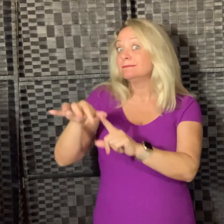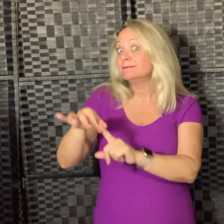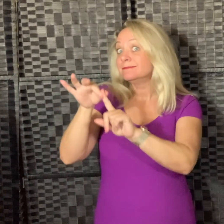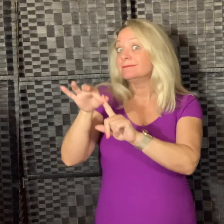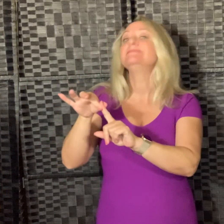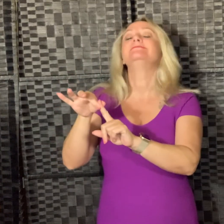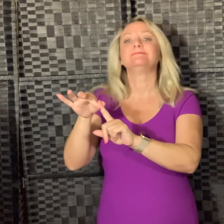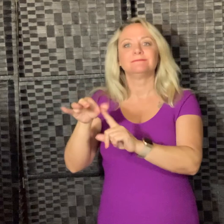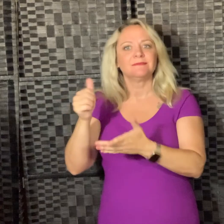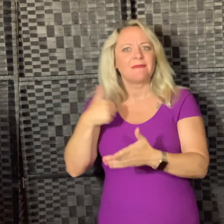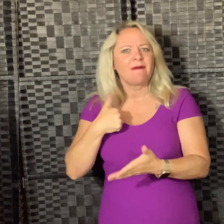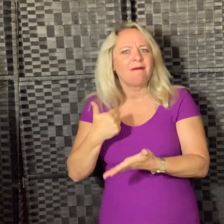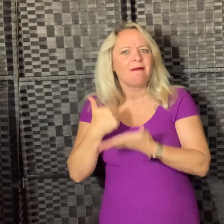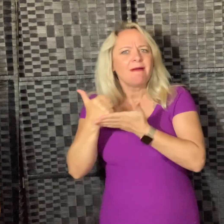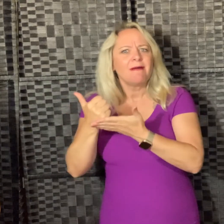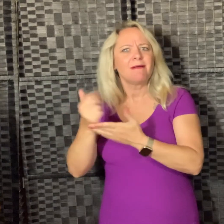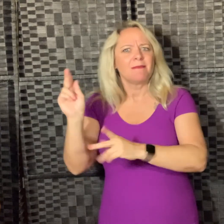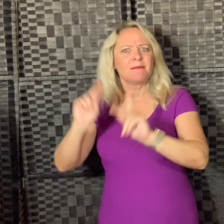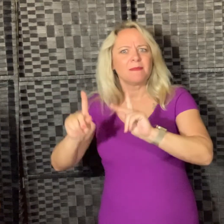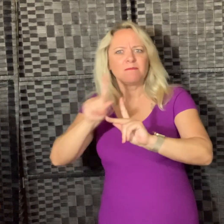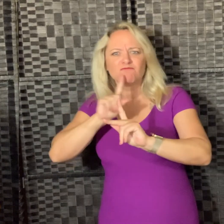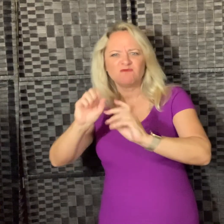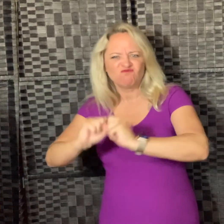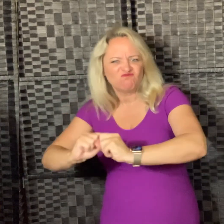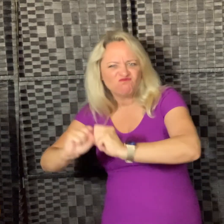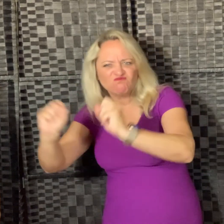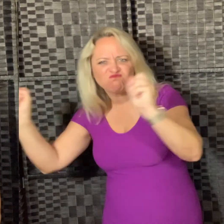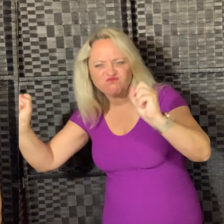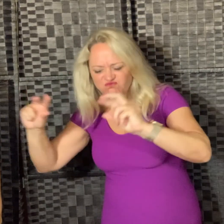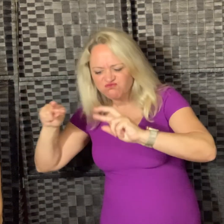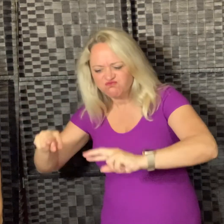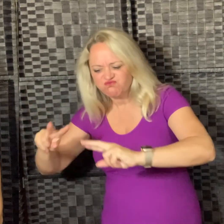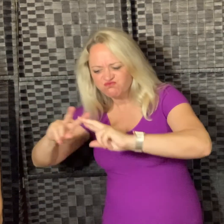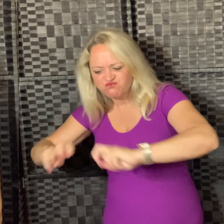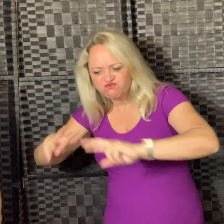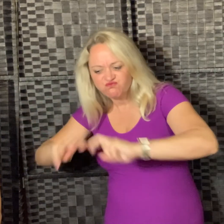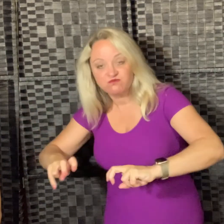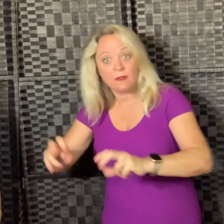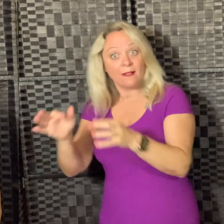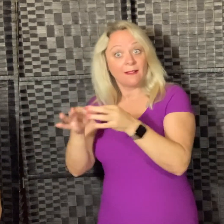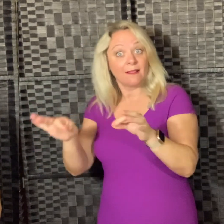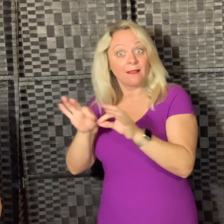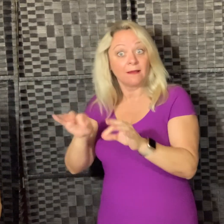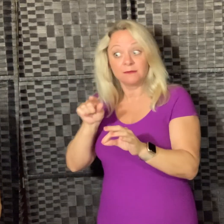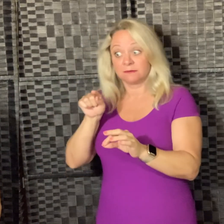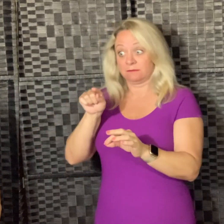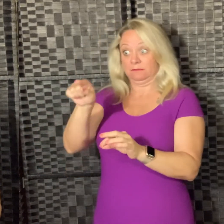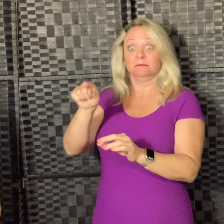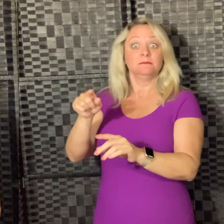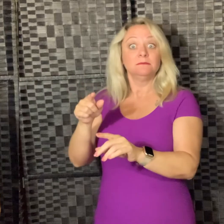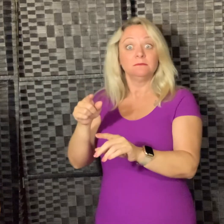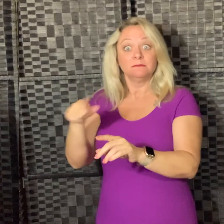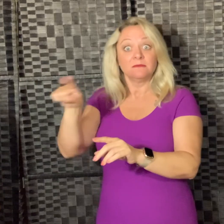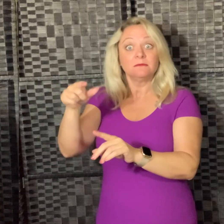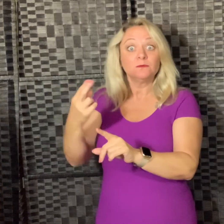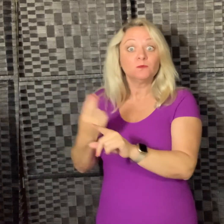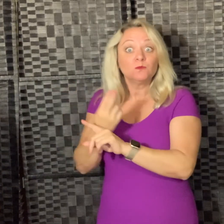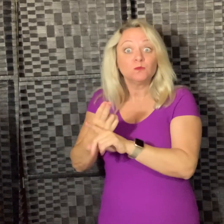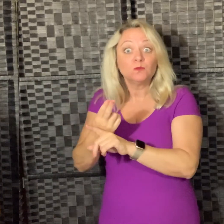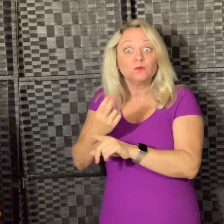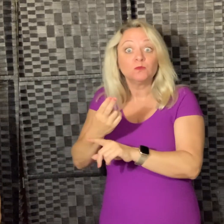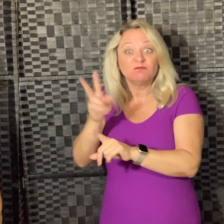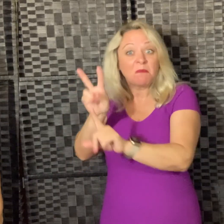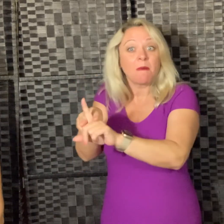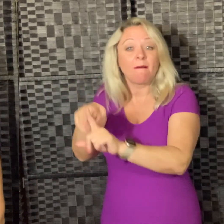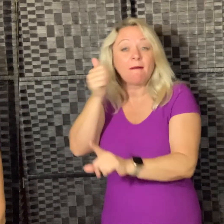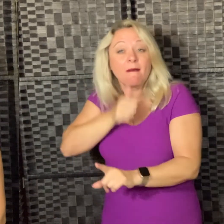one of my specialty areas in this realm is helping people really unpack, deep dive down into, and understand